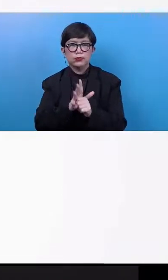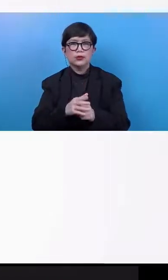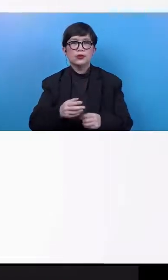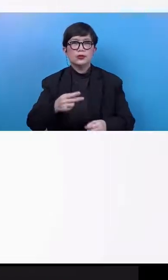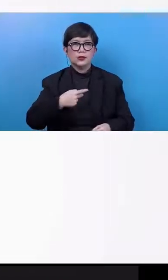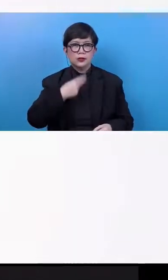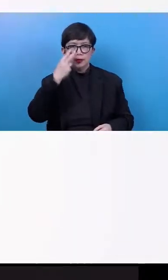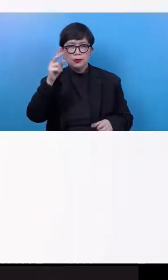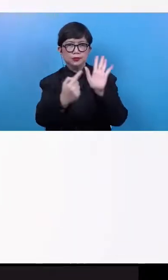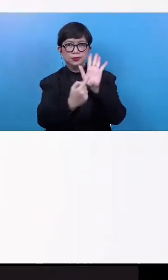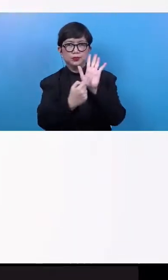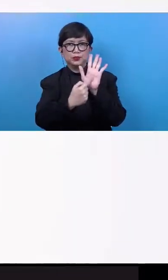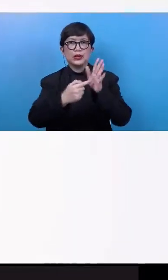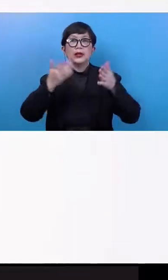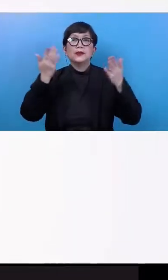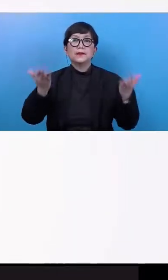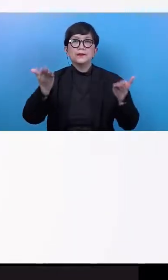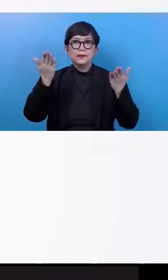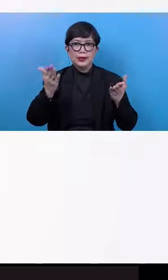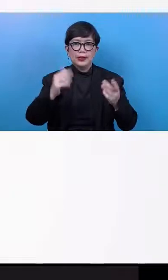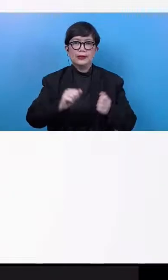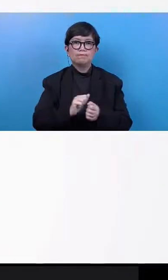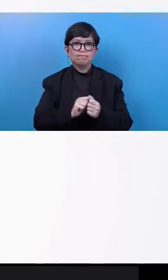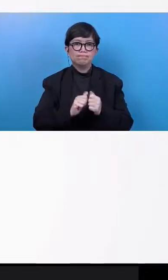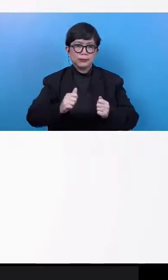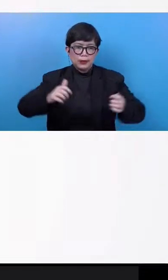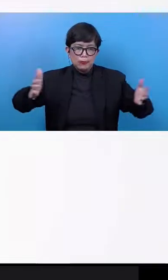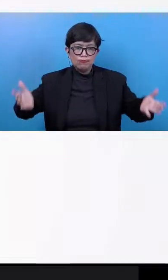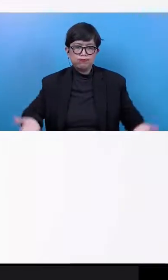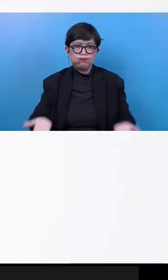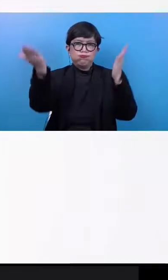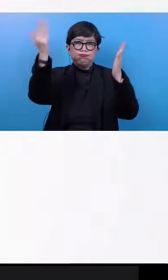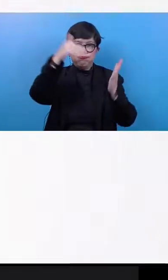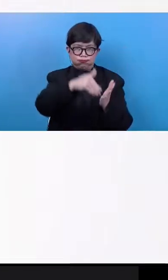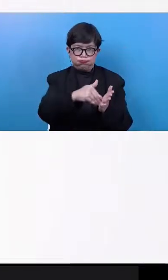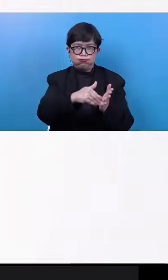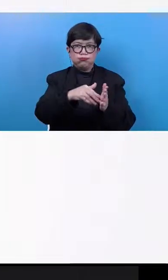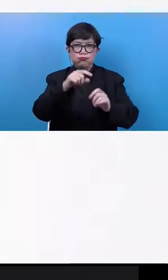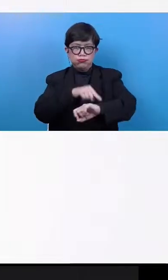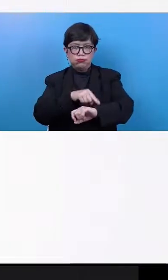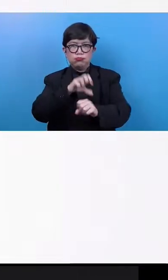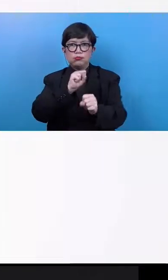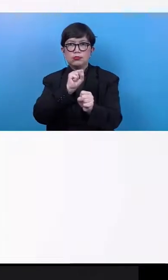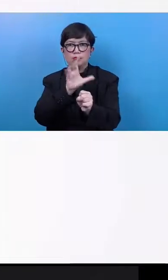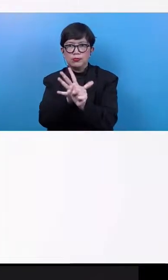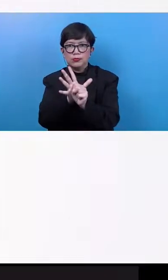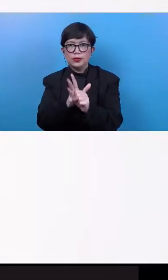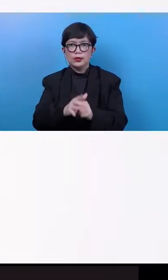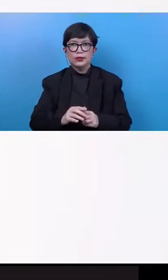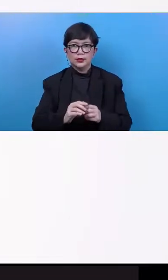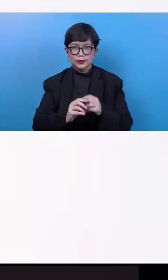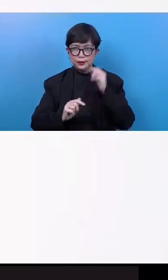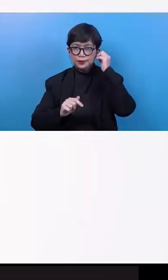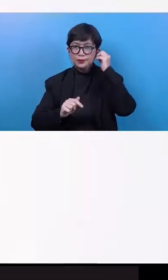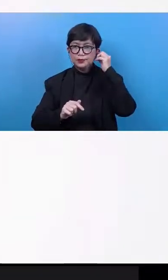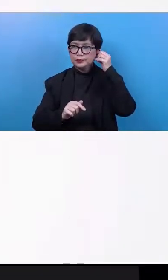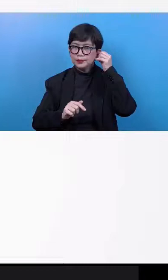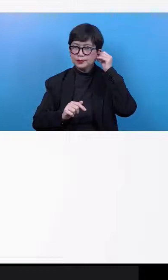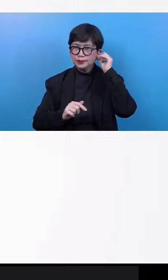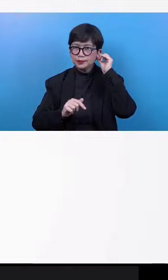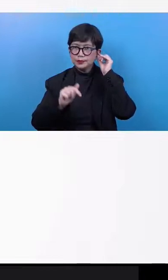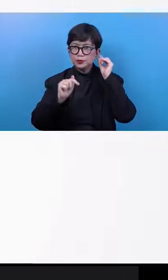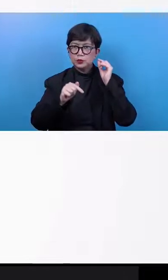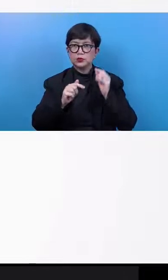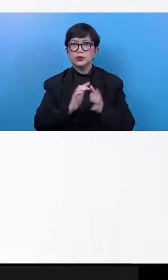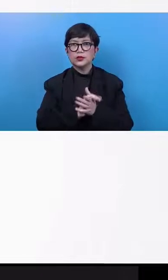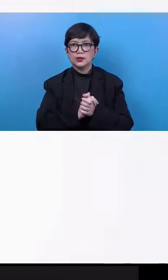recovery has taken place in the pandemic. This theme is more relevant than ever now, even as we are all trying to move